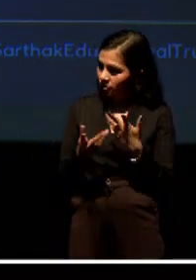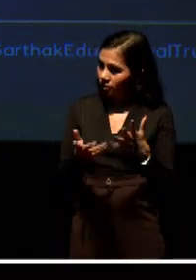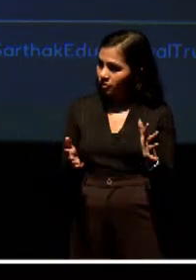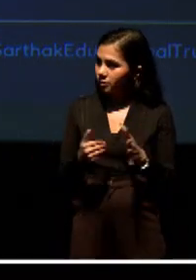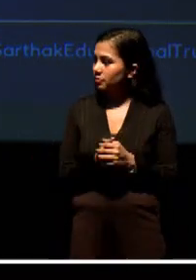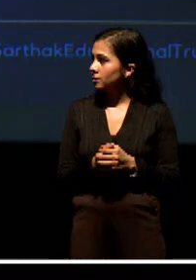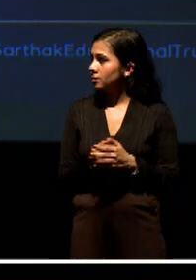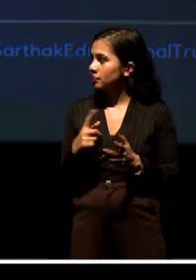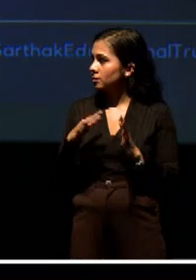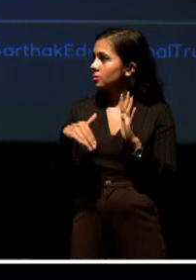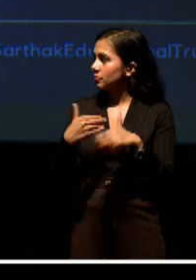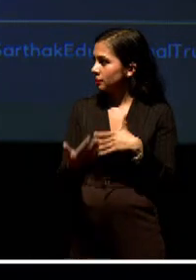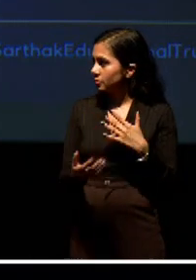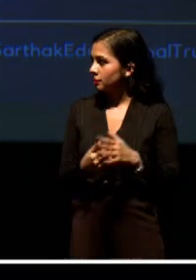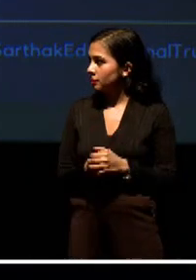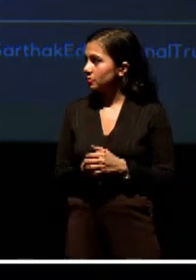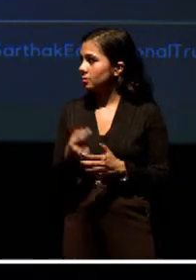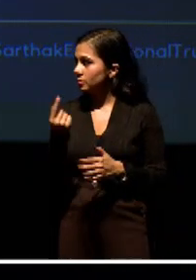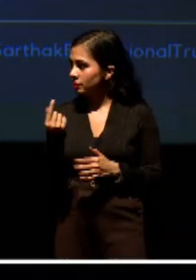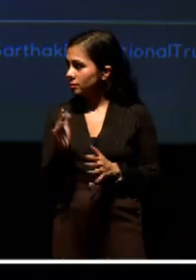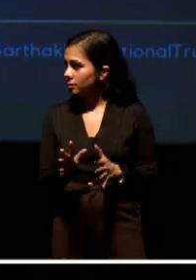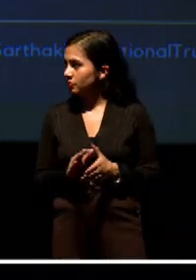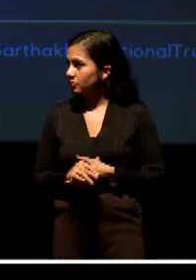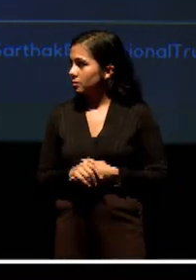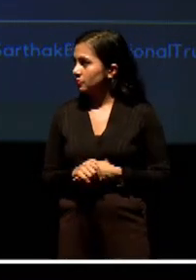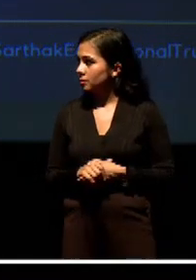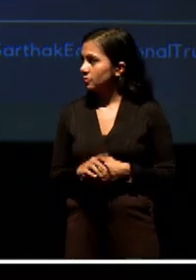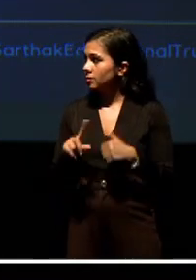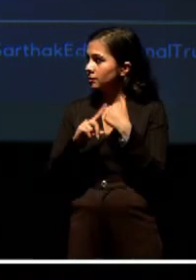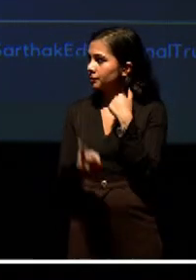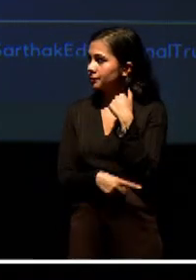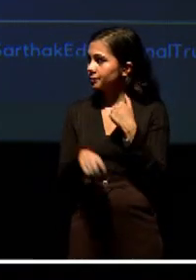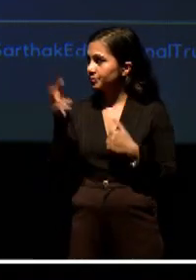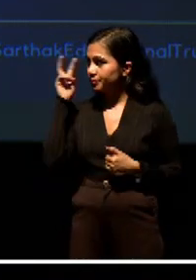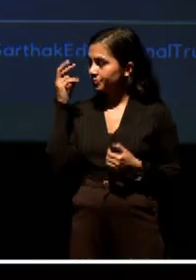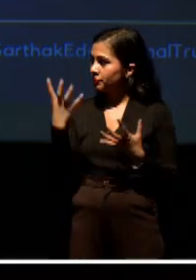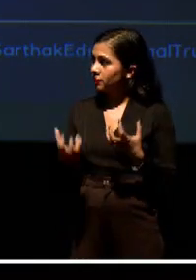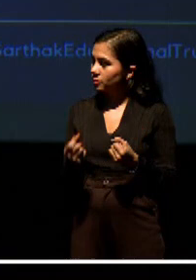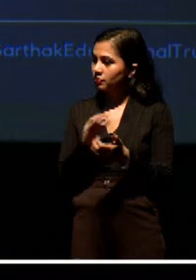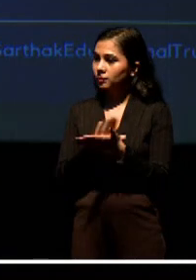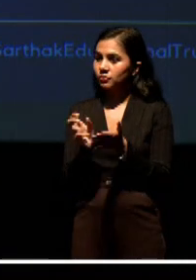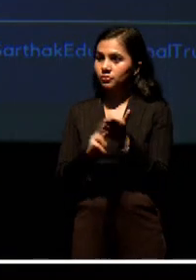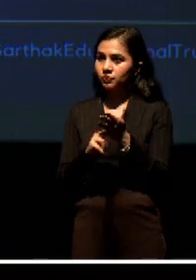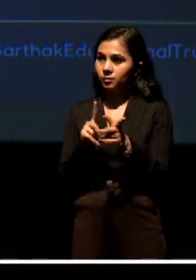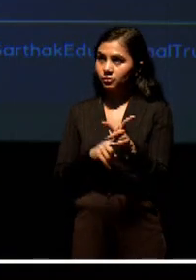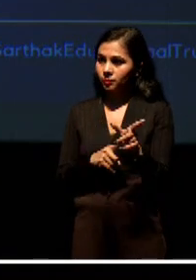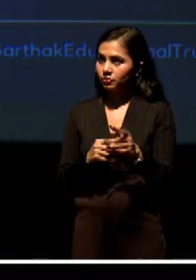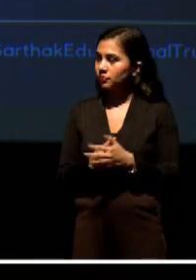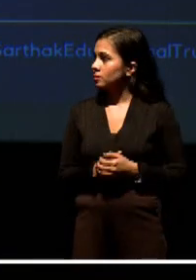I'll come to that just in a minute. But therefore, the last question that I'm going to ask Hani, and Hani,